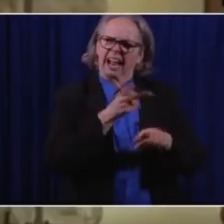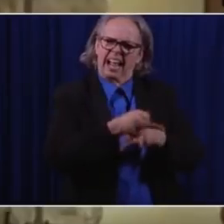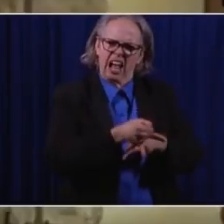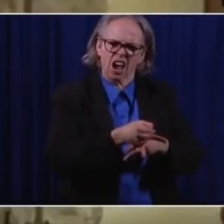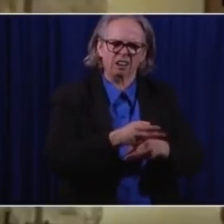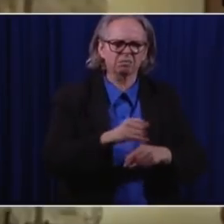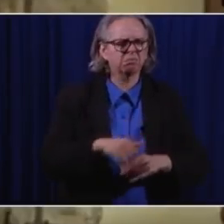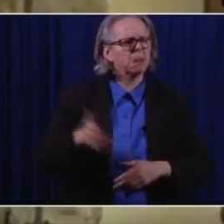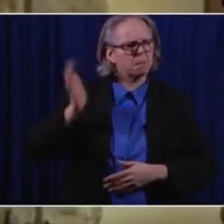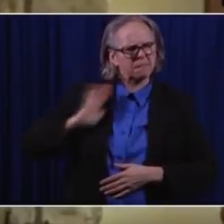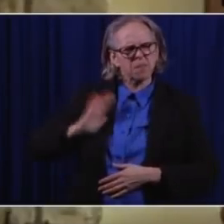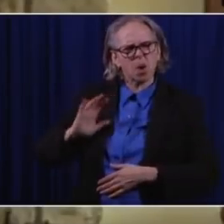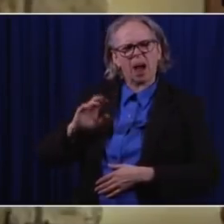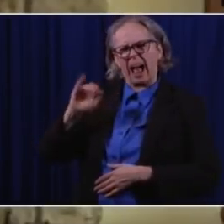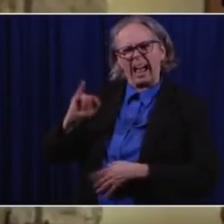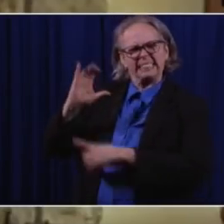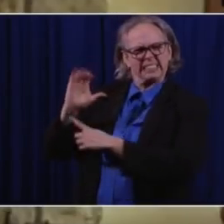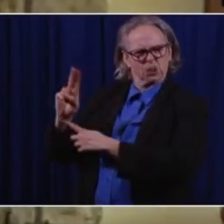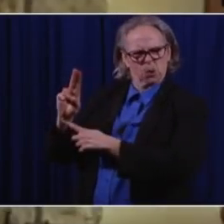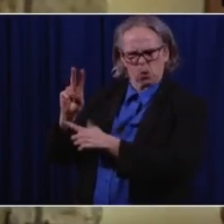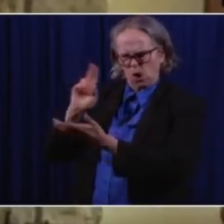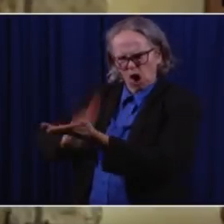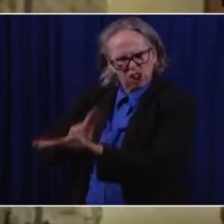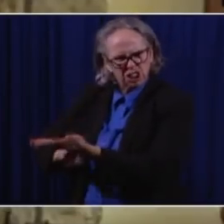with a hospitalist